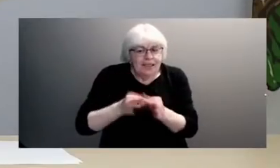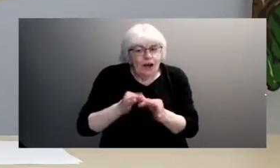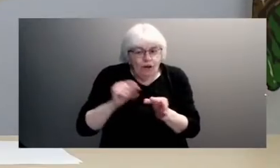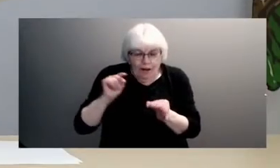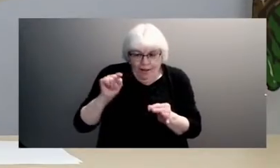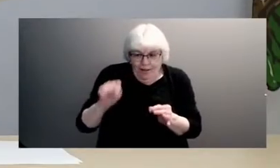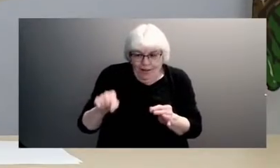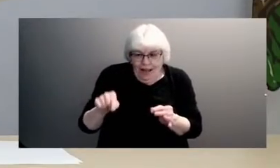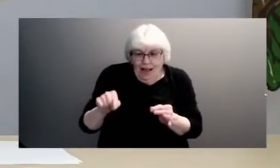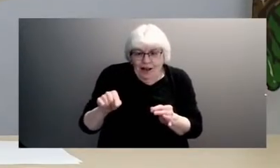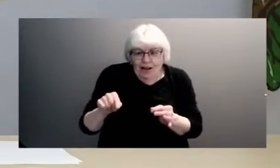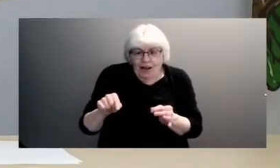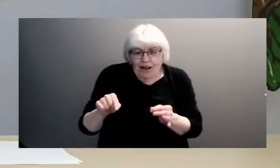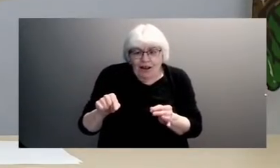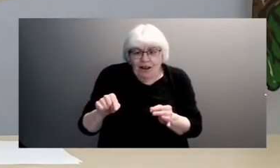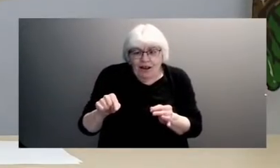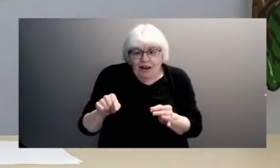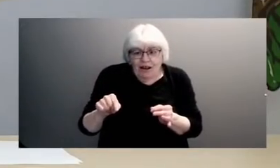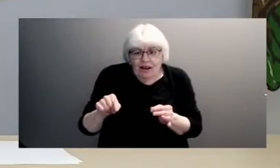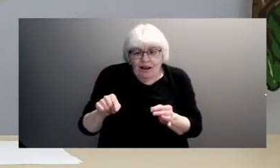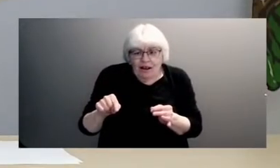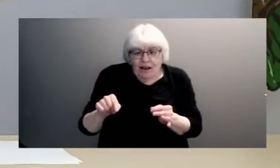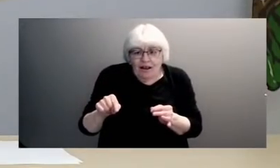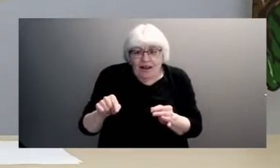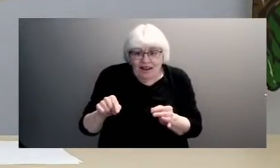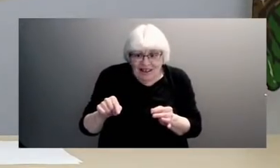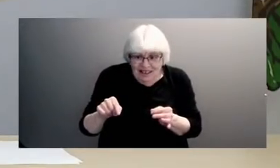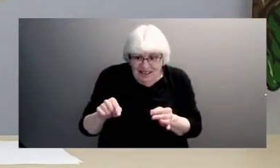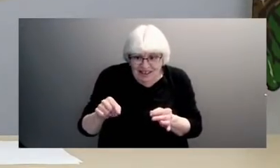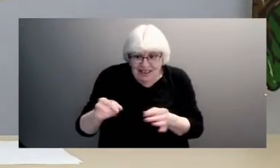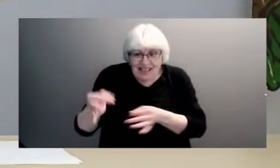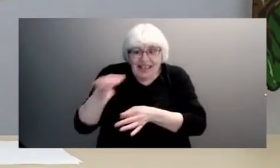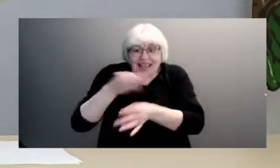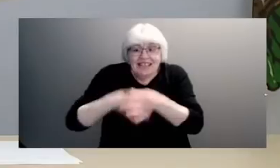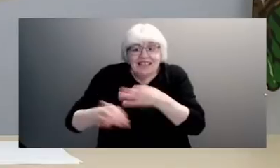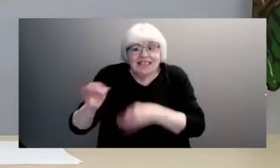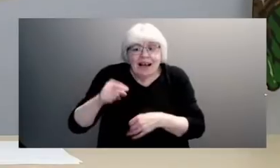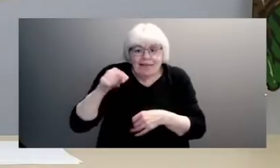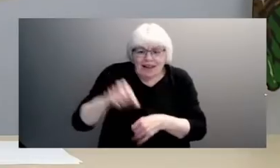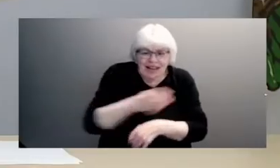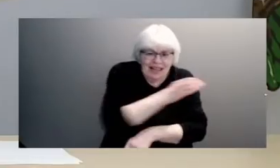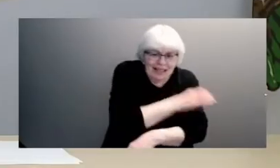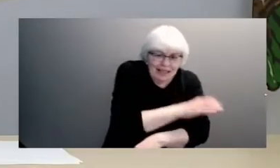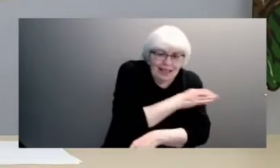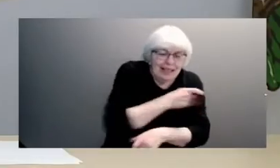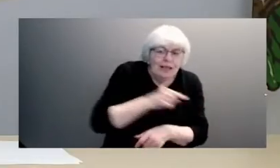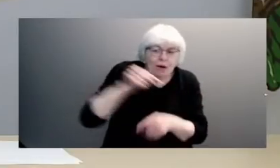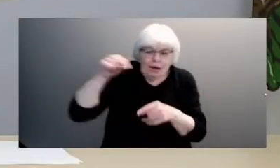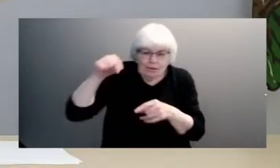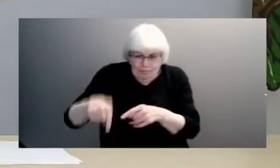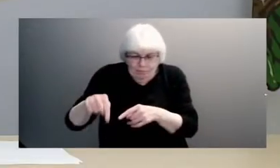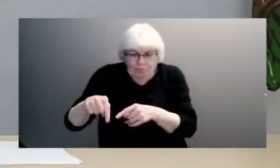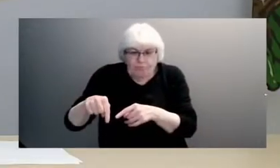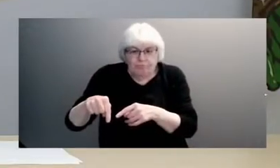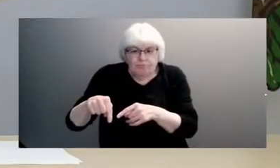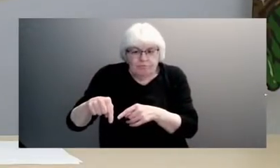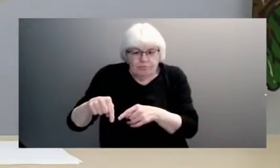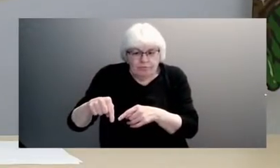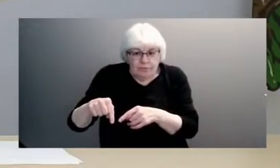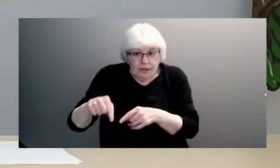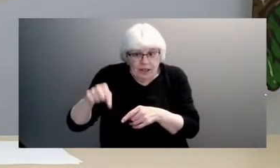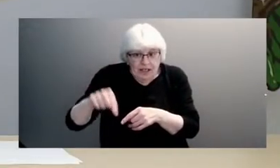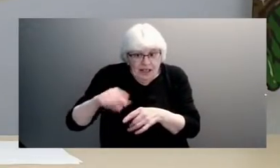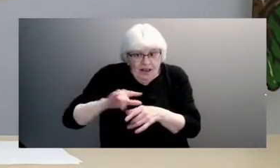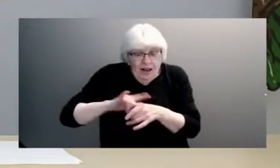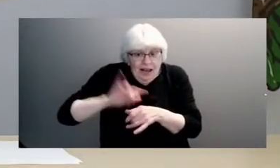elsewhere as opposed to the testing clinic, it means that those who need to travel to the U.S. or other places that don't require PCR tests do not